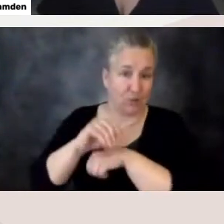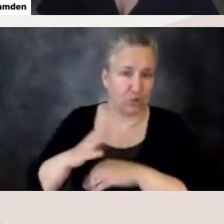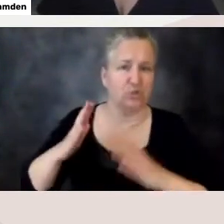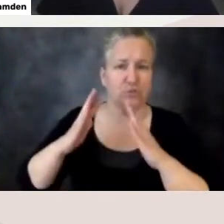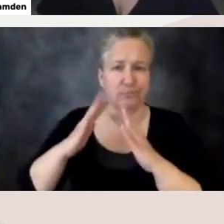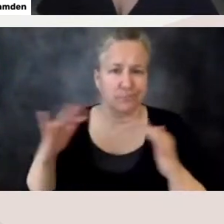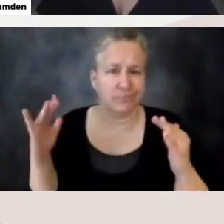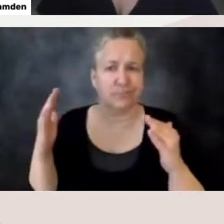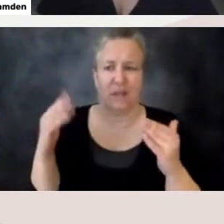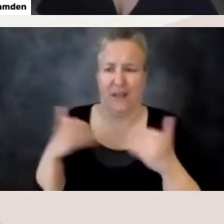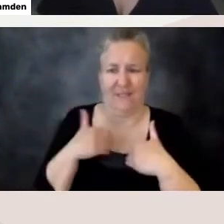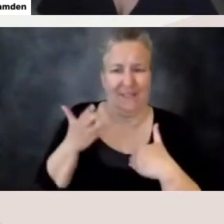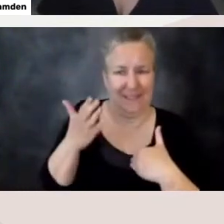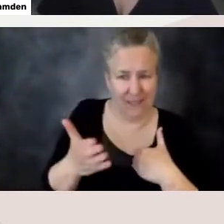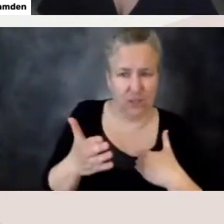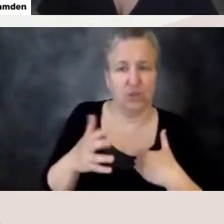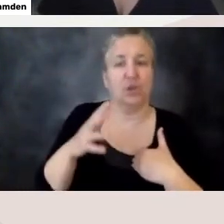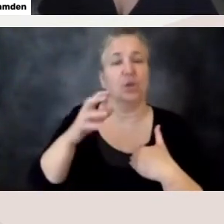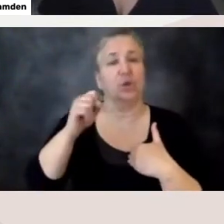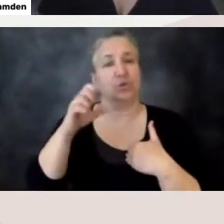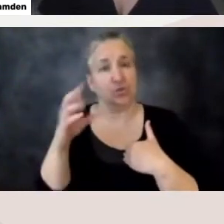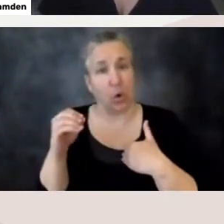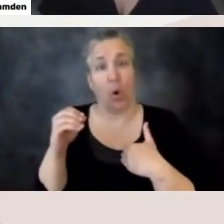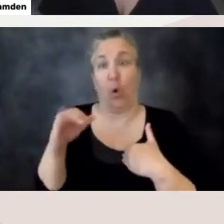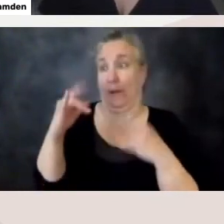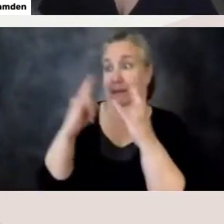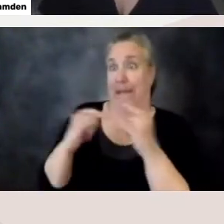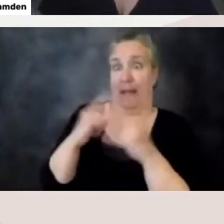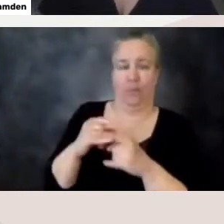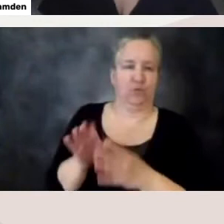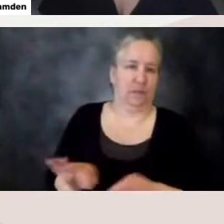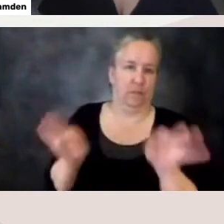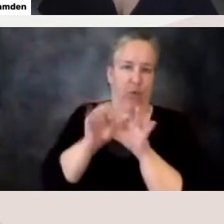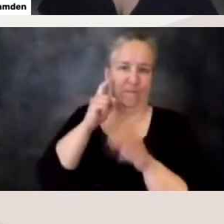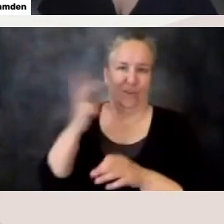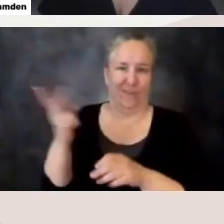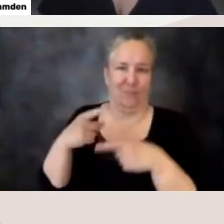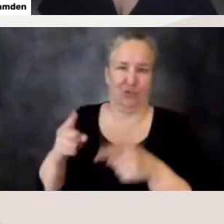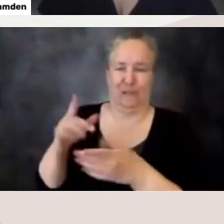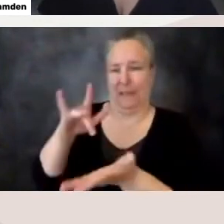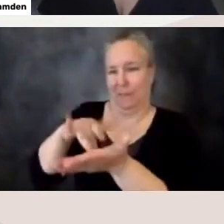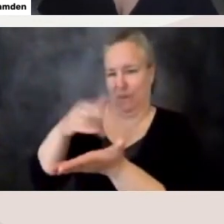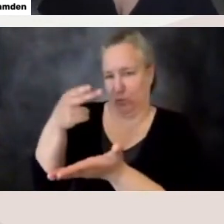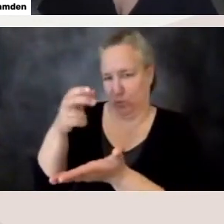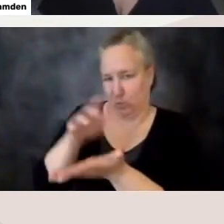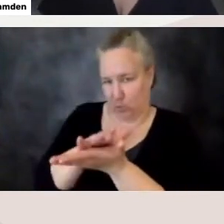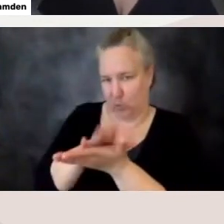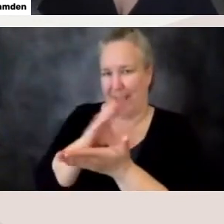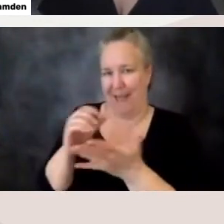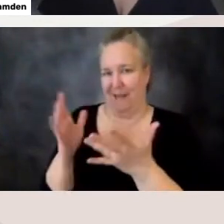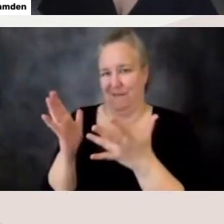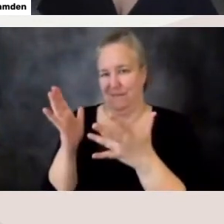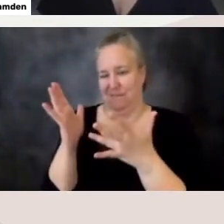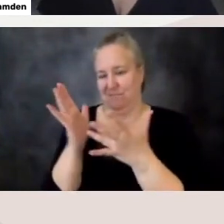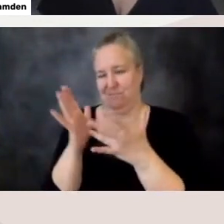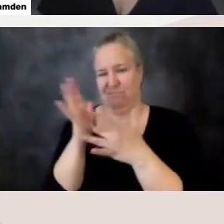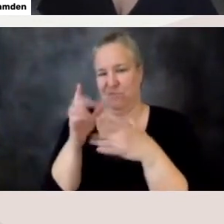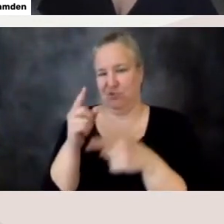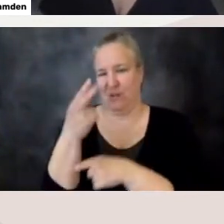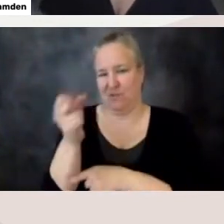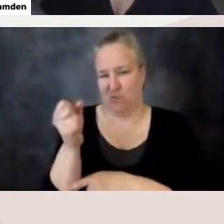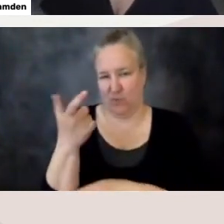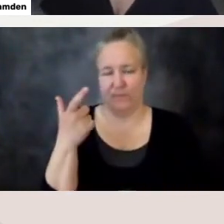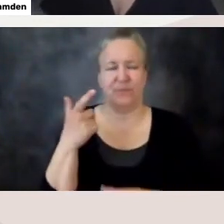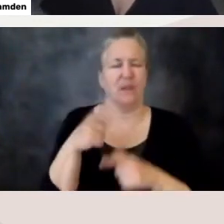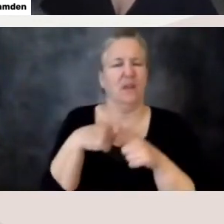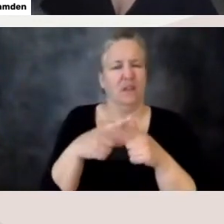cancer. And so Kesem was a huge thing for them throughout middle school and early high school. Um, and then I